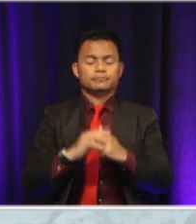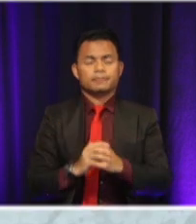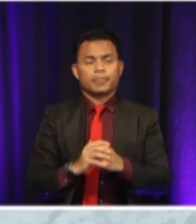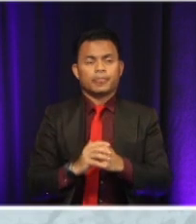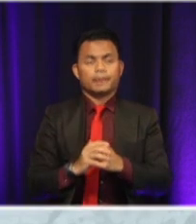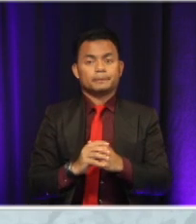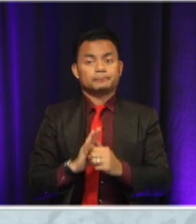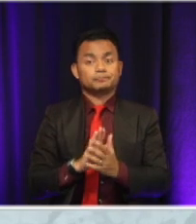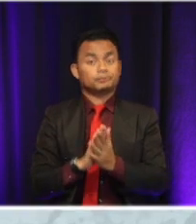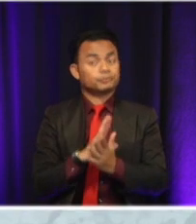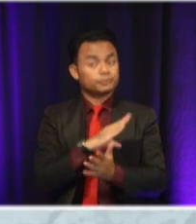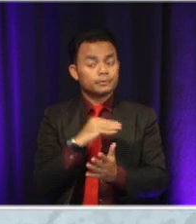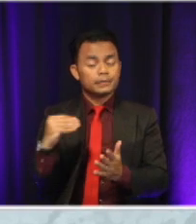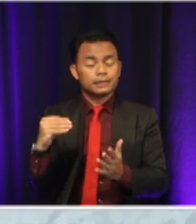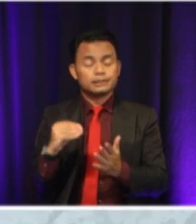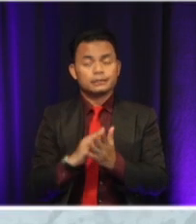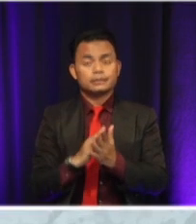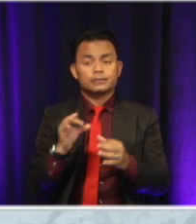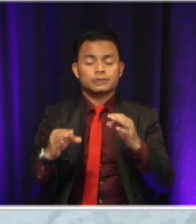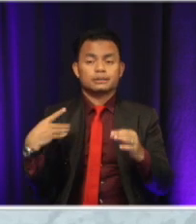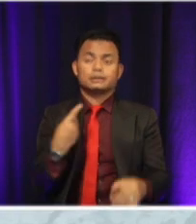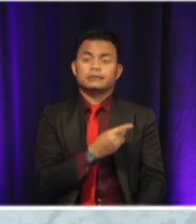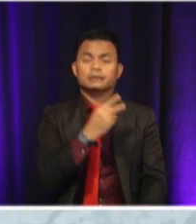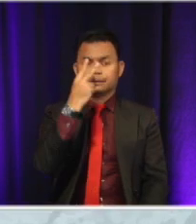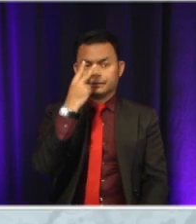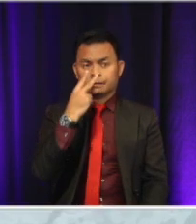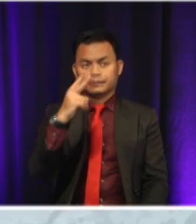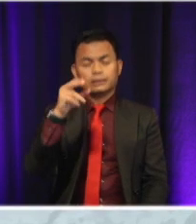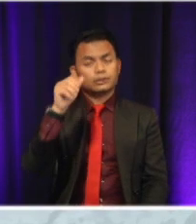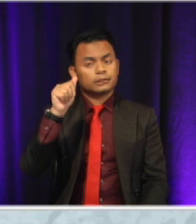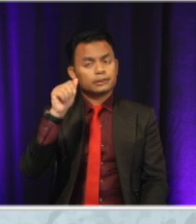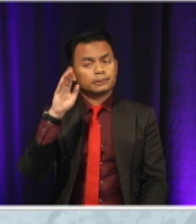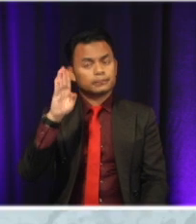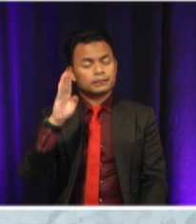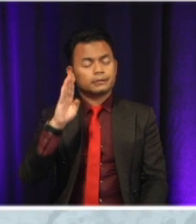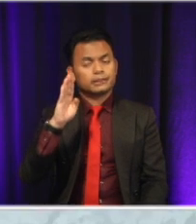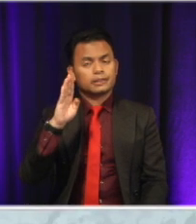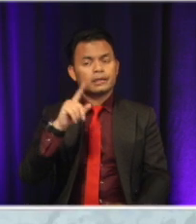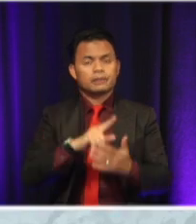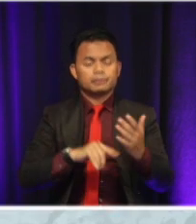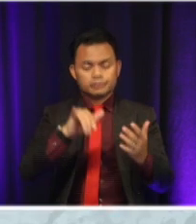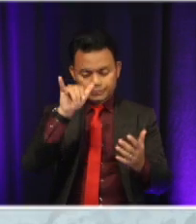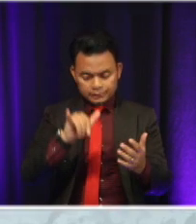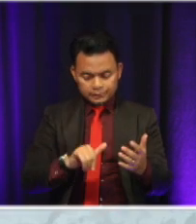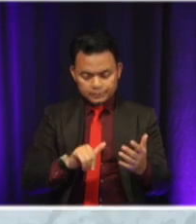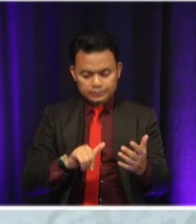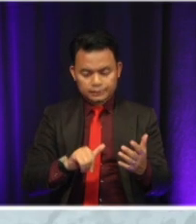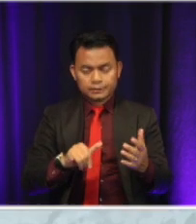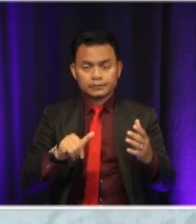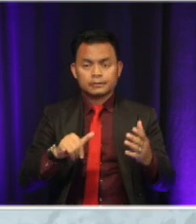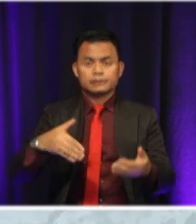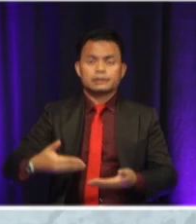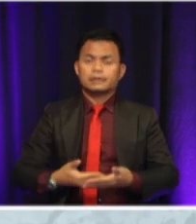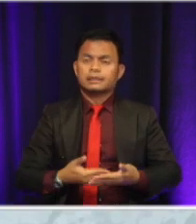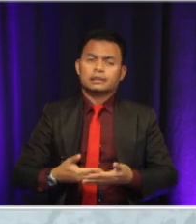Springs, the question given could be something like, what do the 4 children think of the inspector at